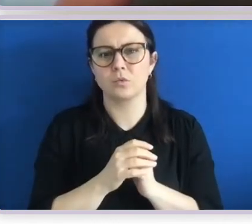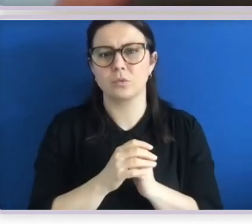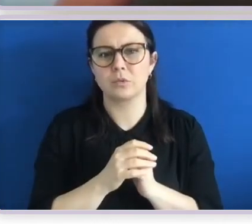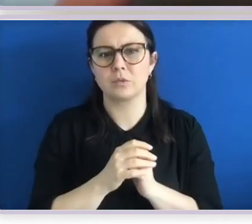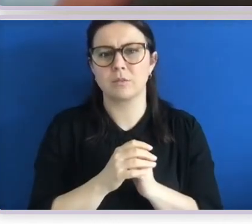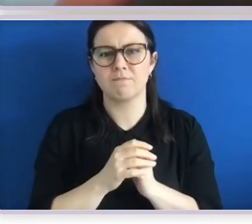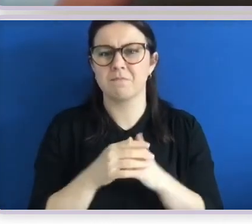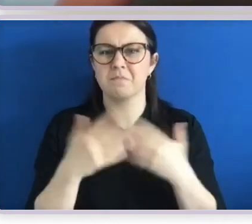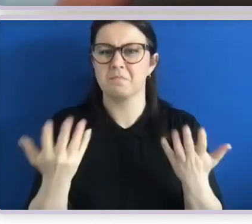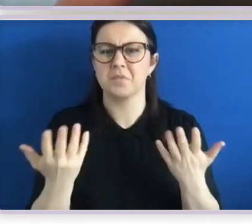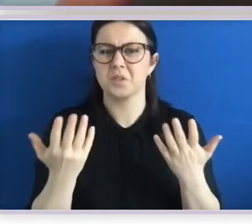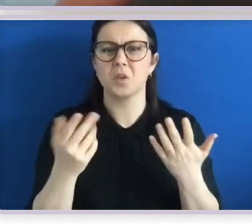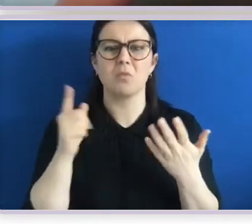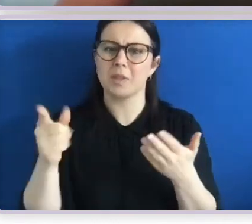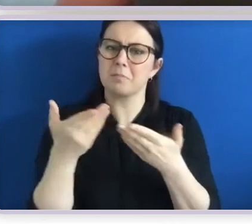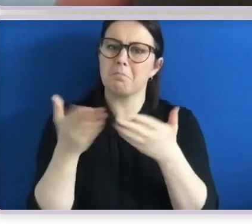public in a court setting.